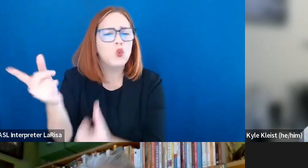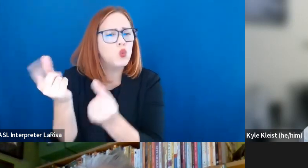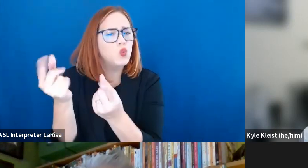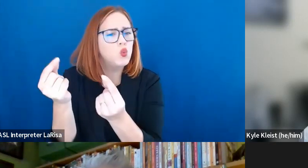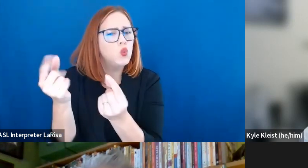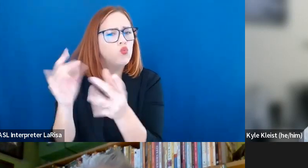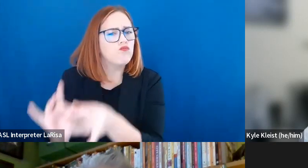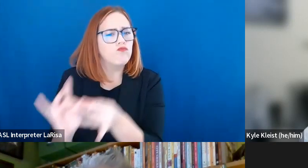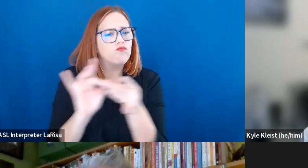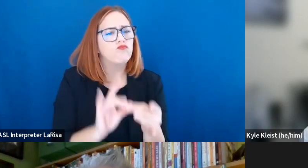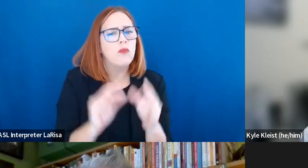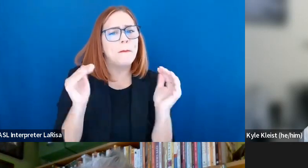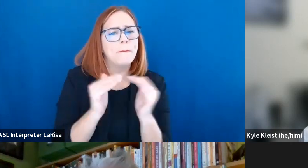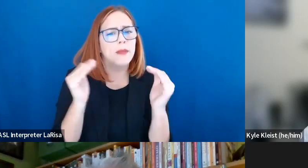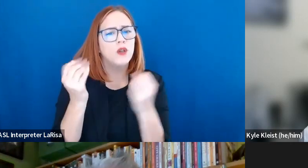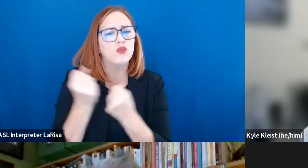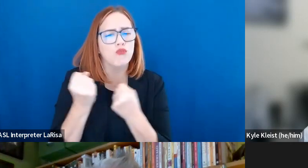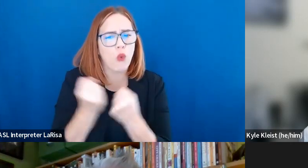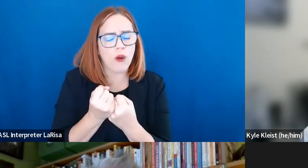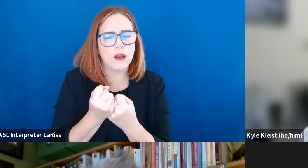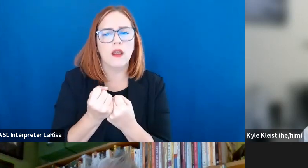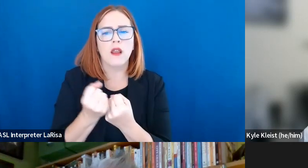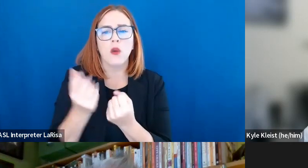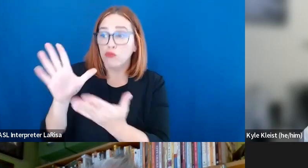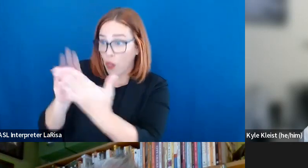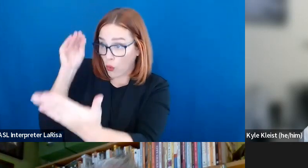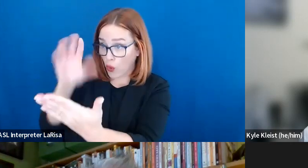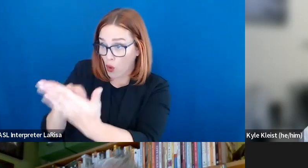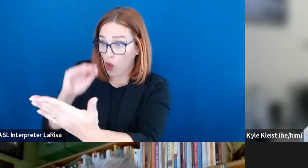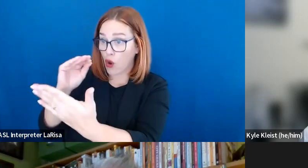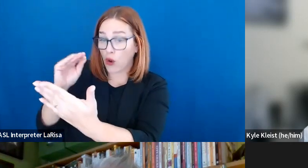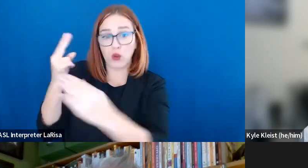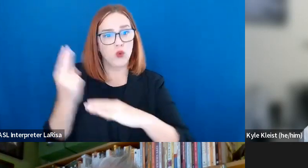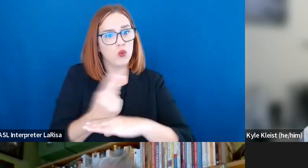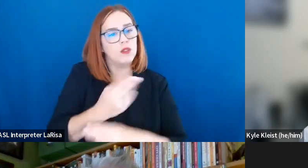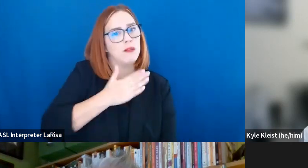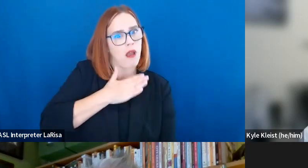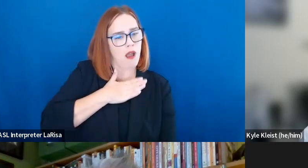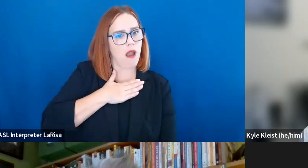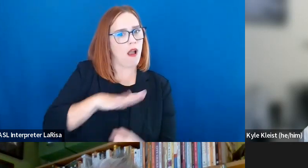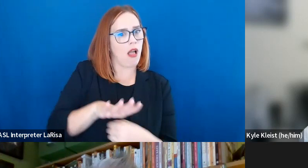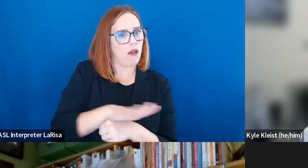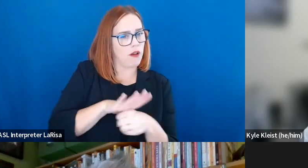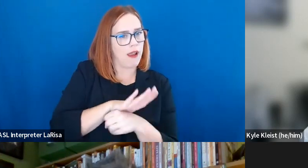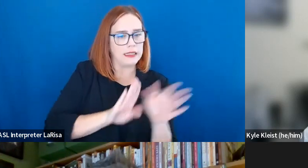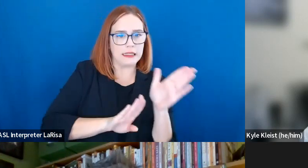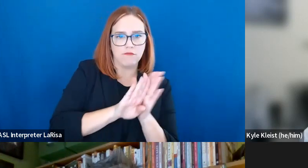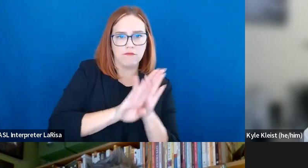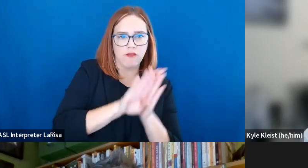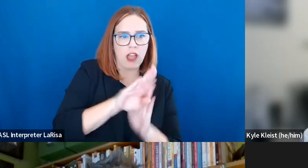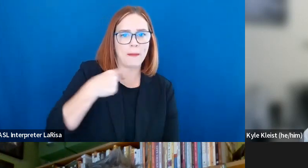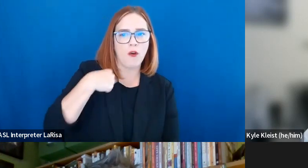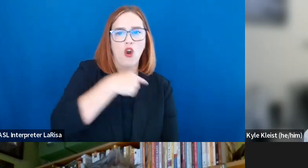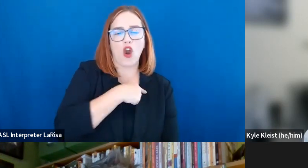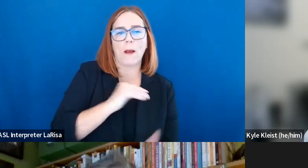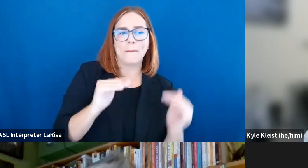of the things that we can take away for our center as we move into really developing our peer support, or as we're